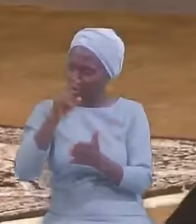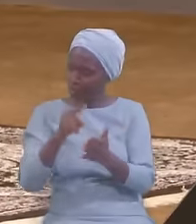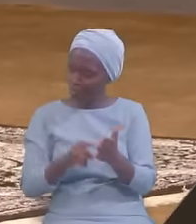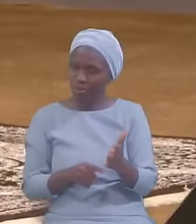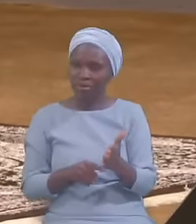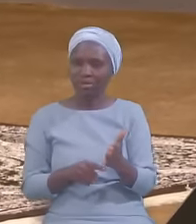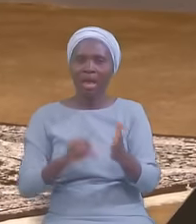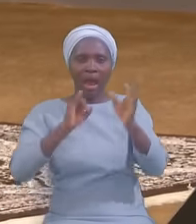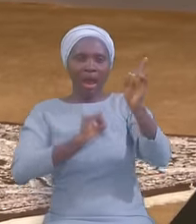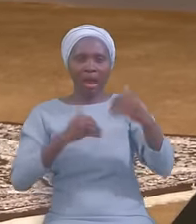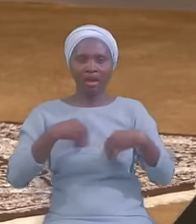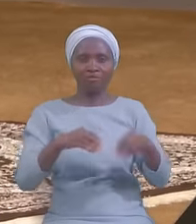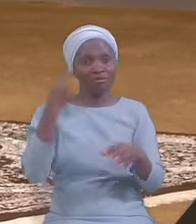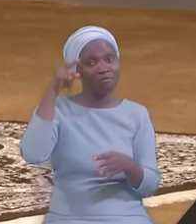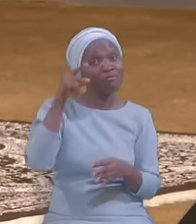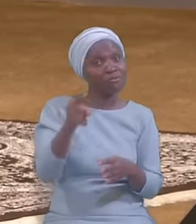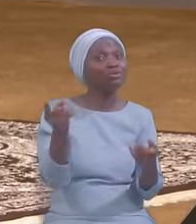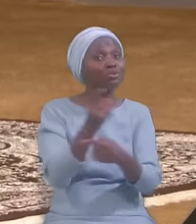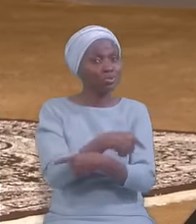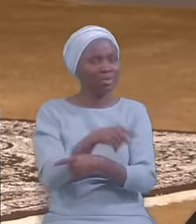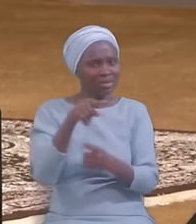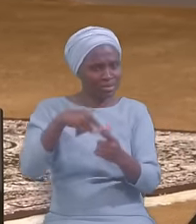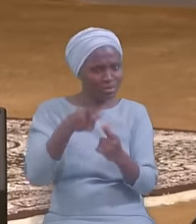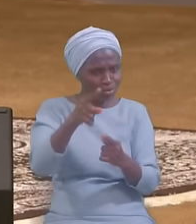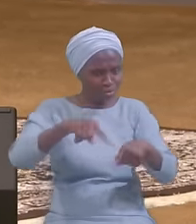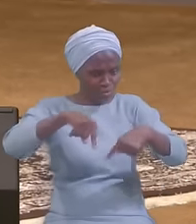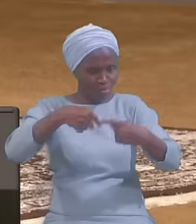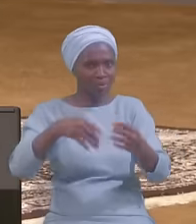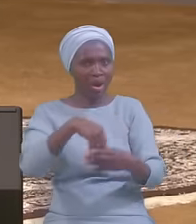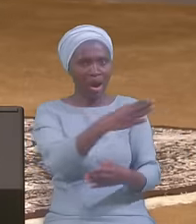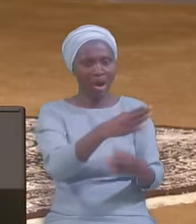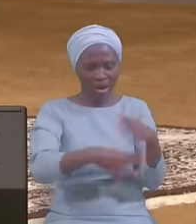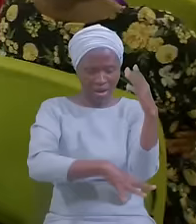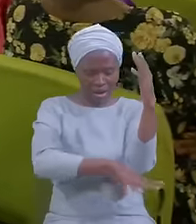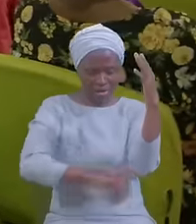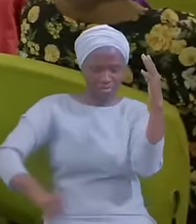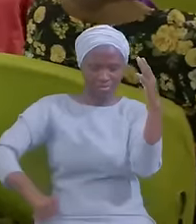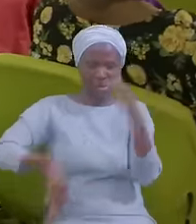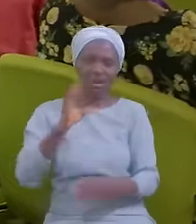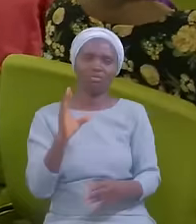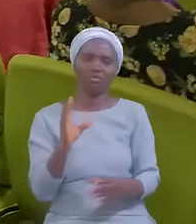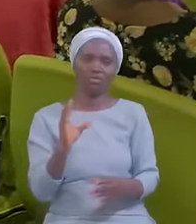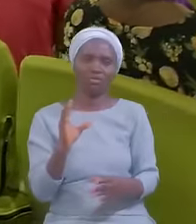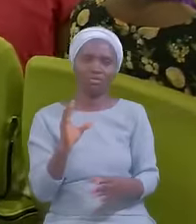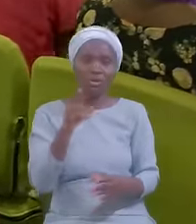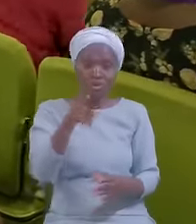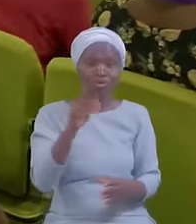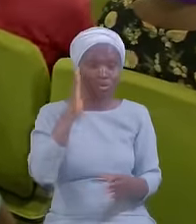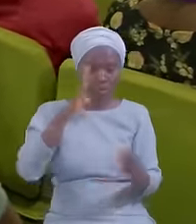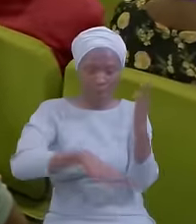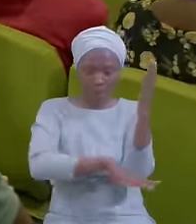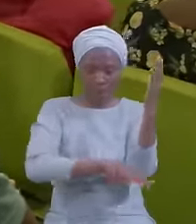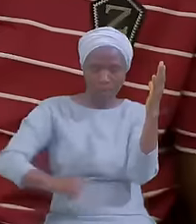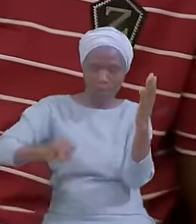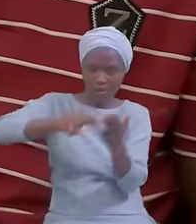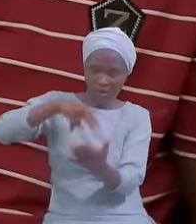you this day, you go out, you will root out. You will pull